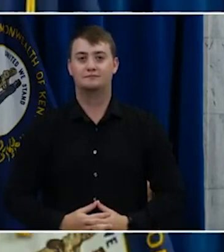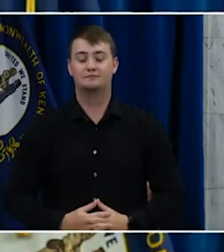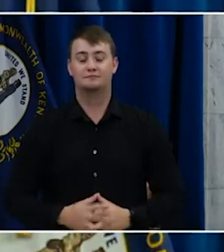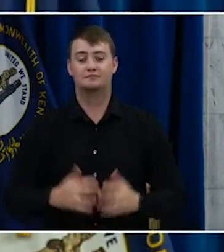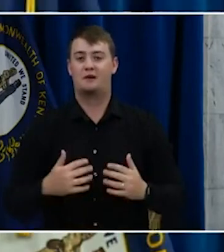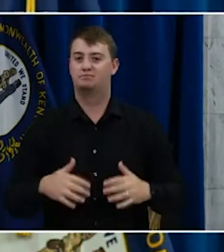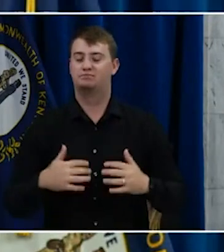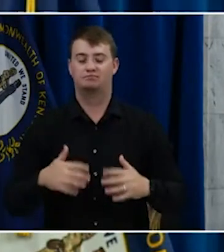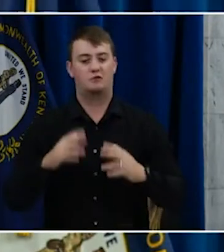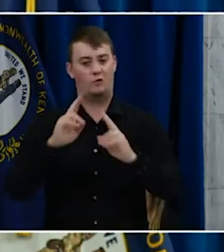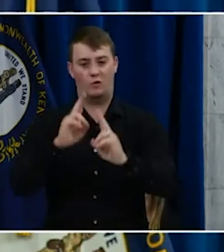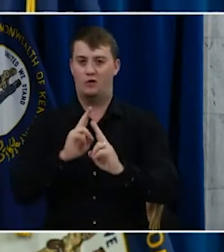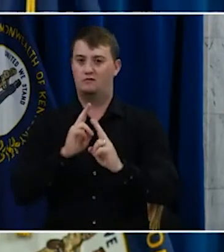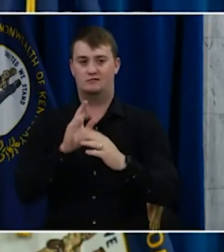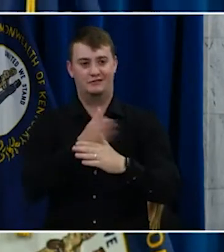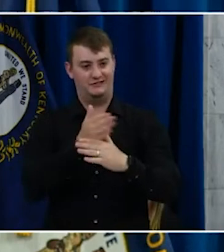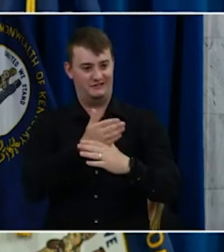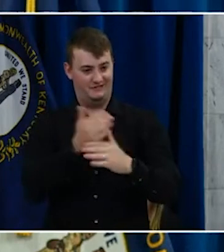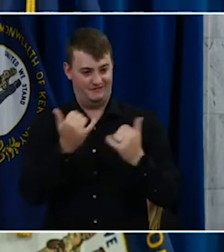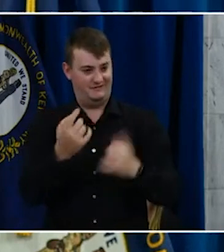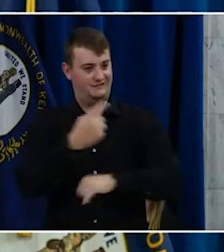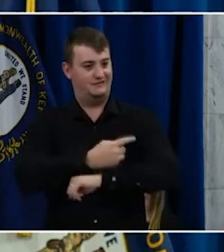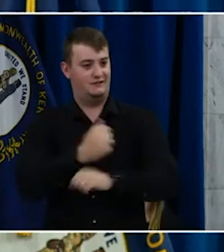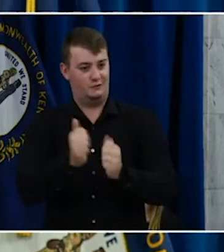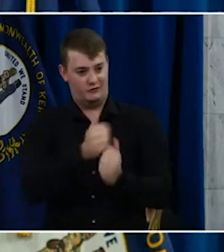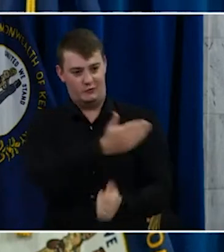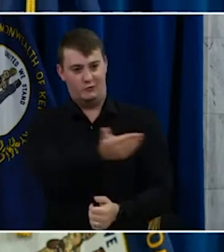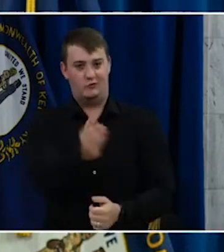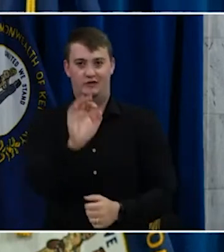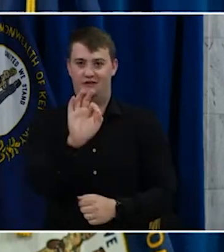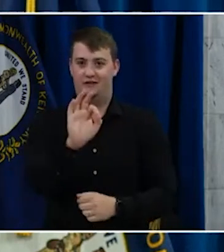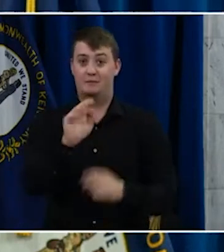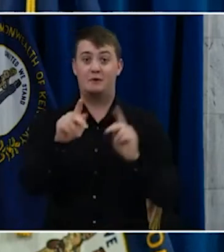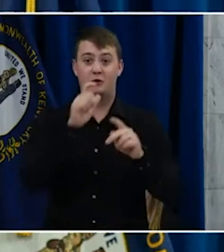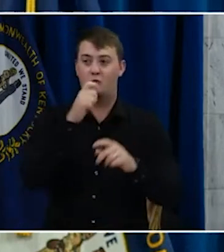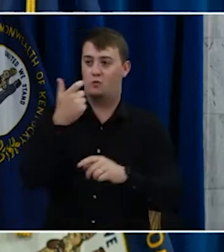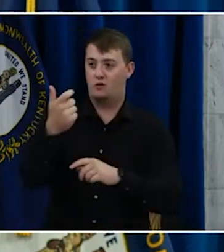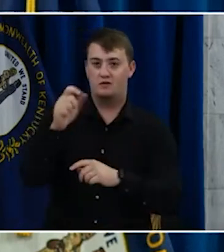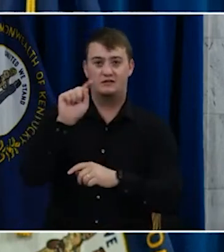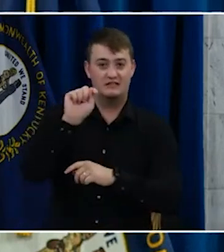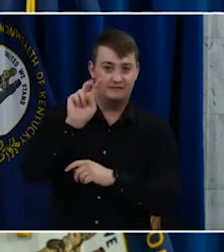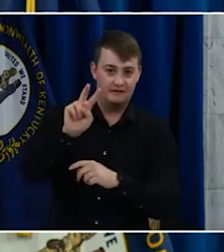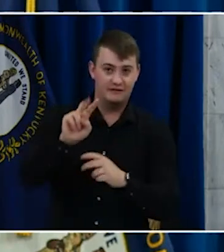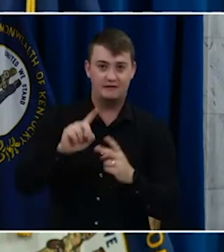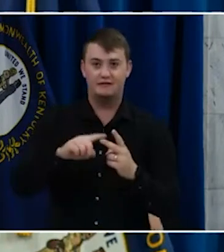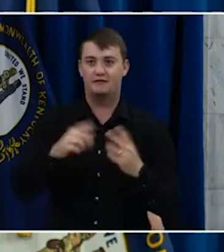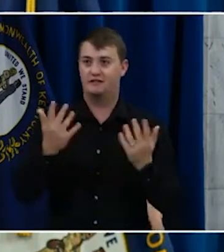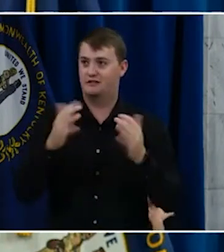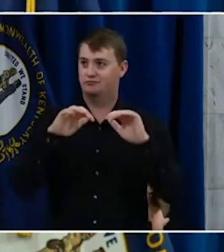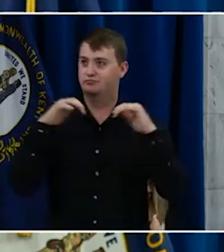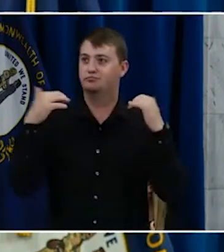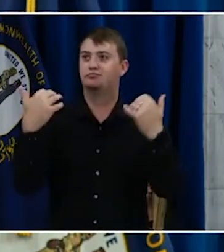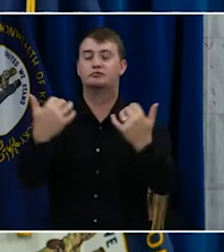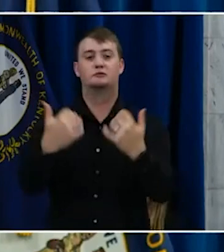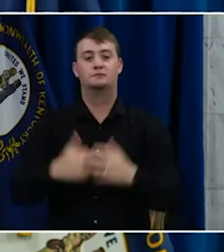It's been an absolute honor to share this day with the nine of you and those of you who are watching on TV and those in the rotunda today.